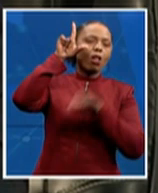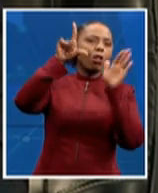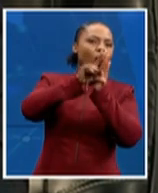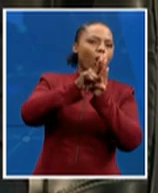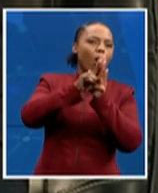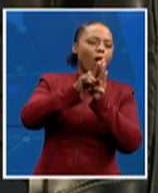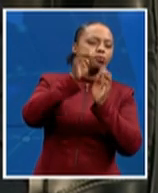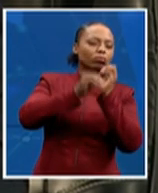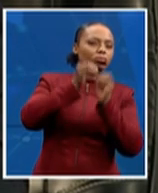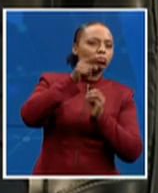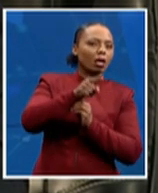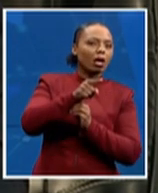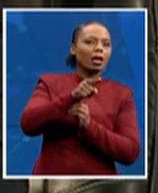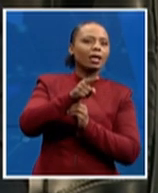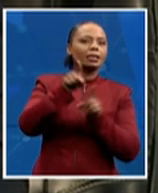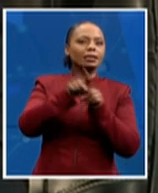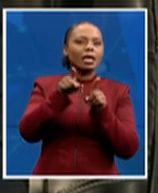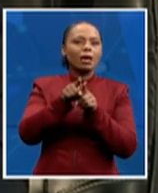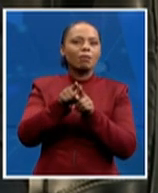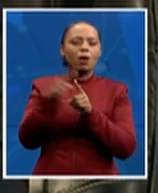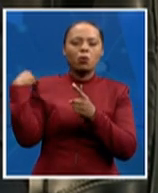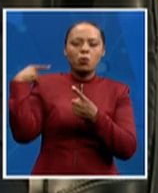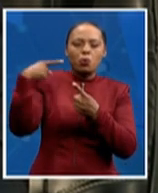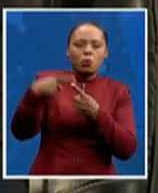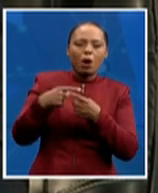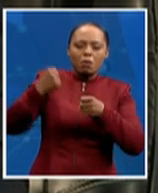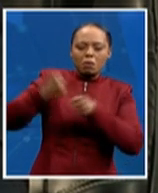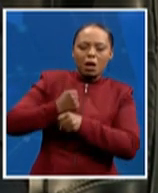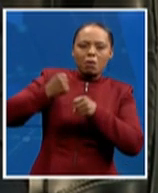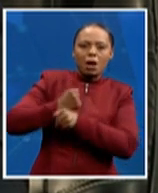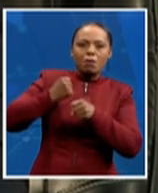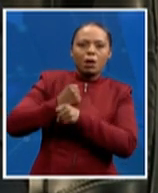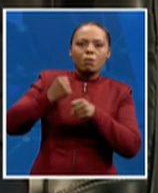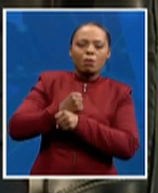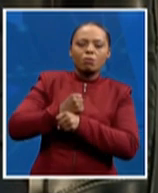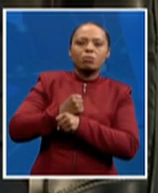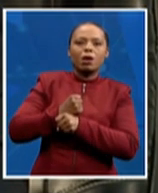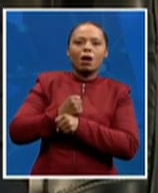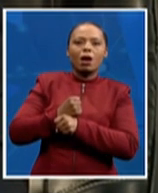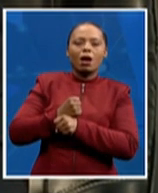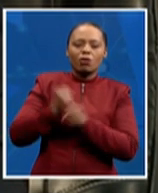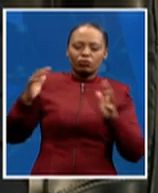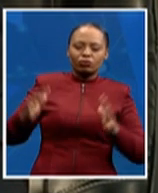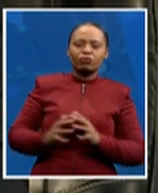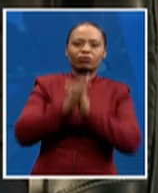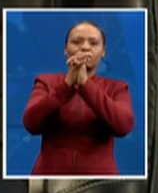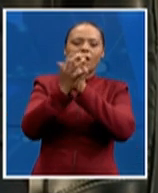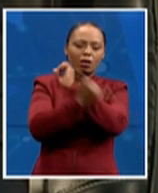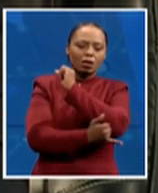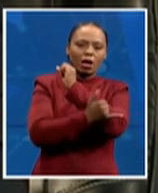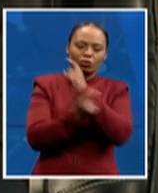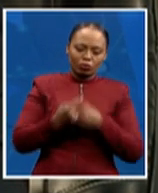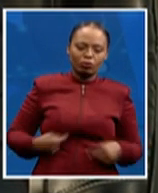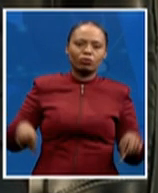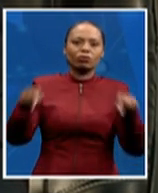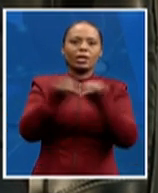together as the country and the people. It gives us an opportunity to reflect on